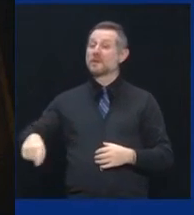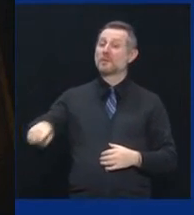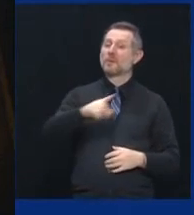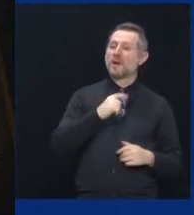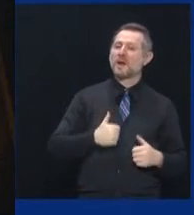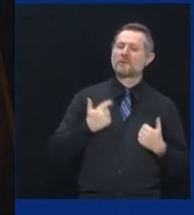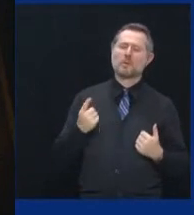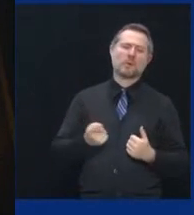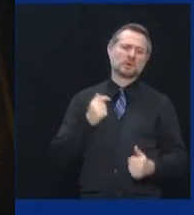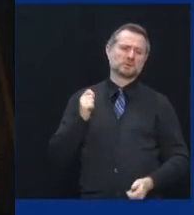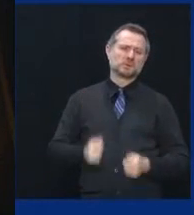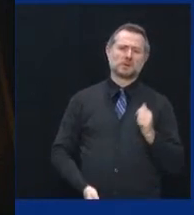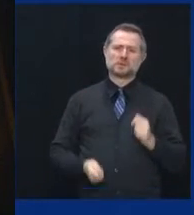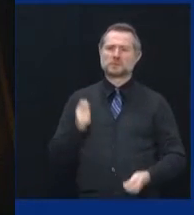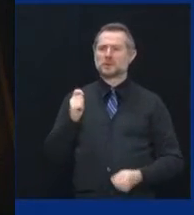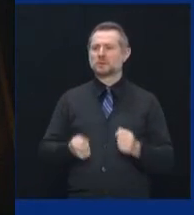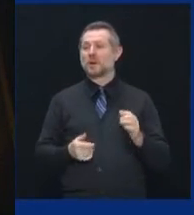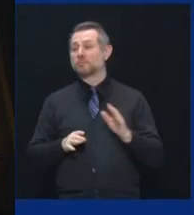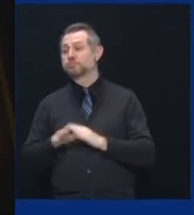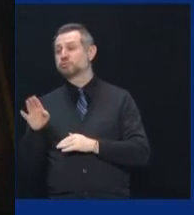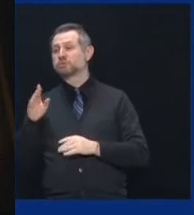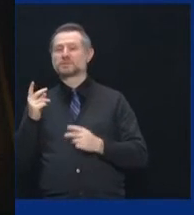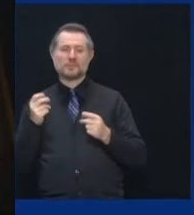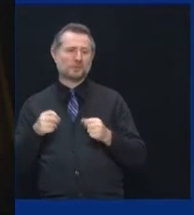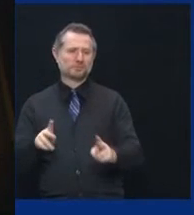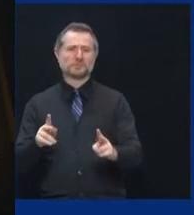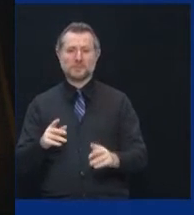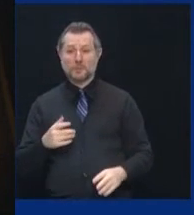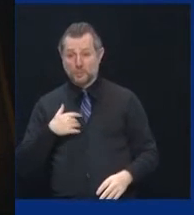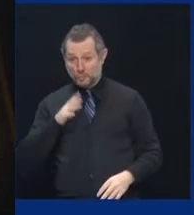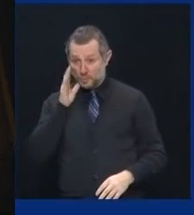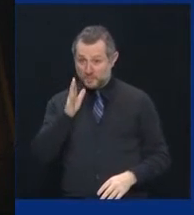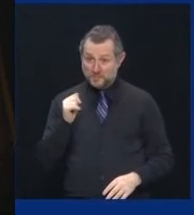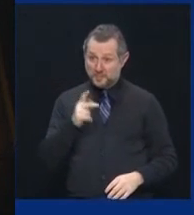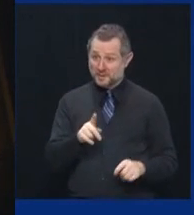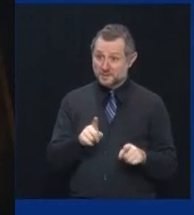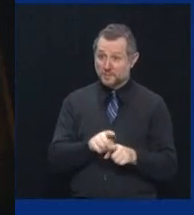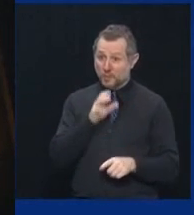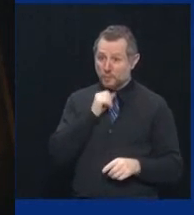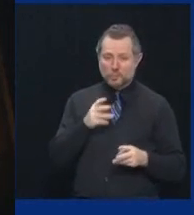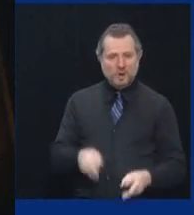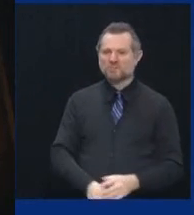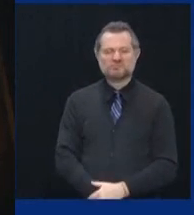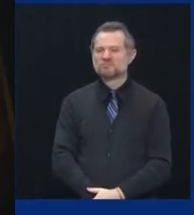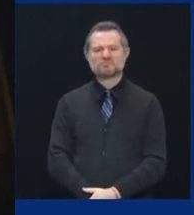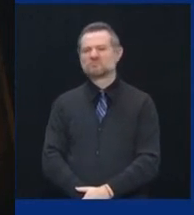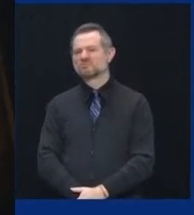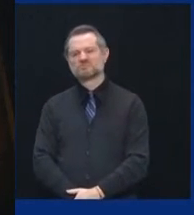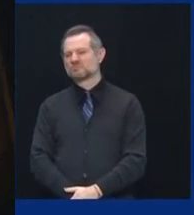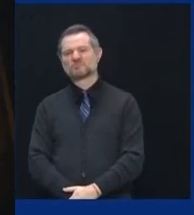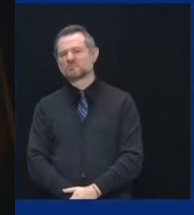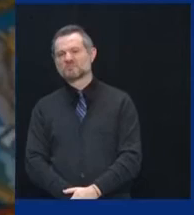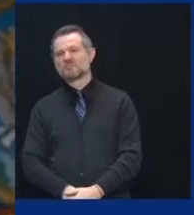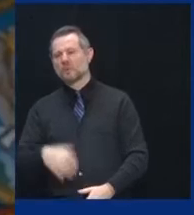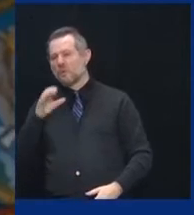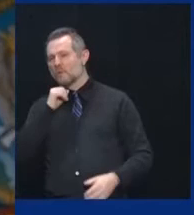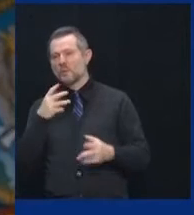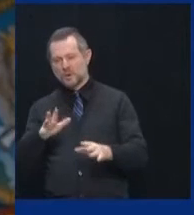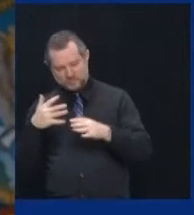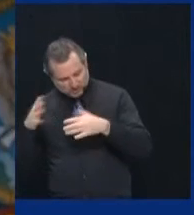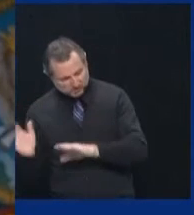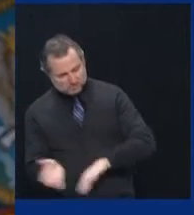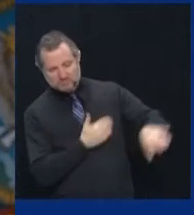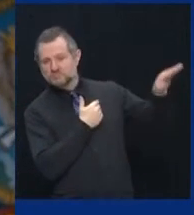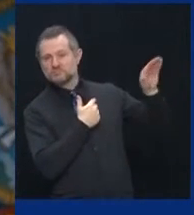growth. Will we restore what we had? No, but neither should we try. Life is